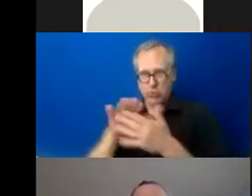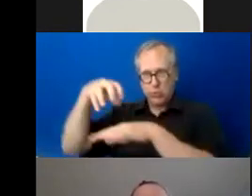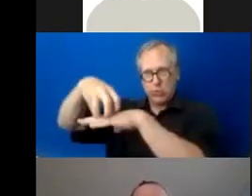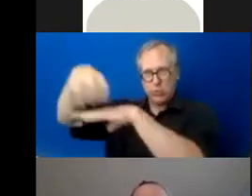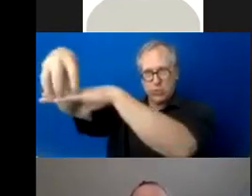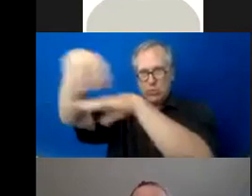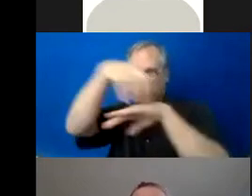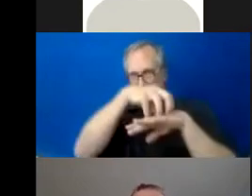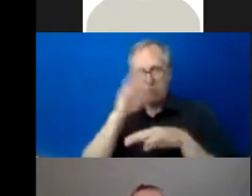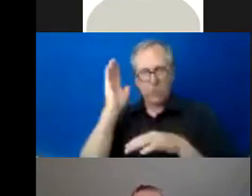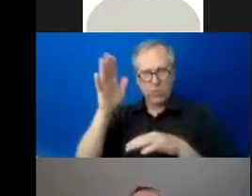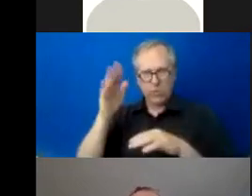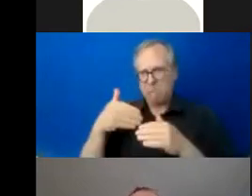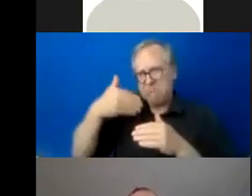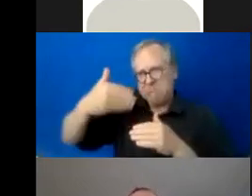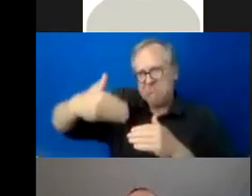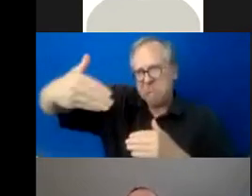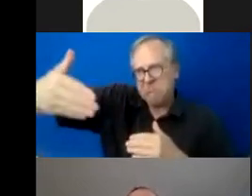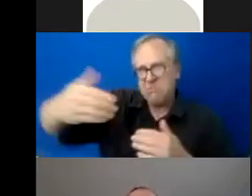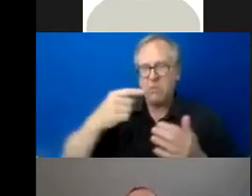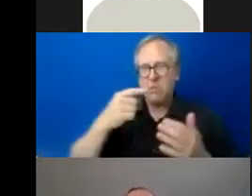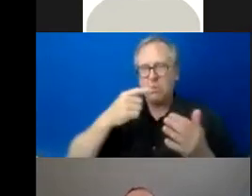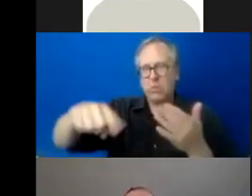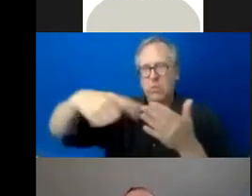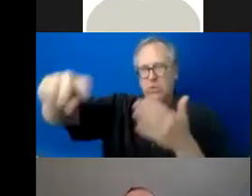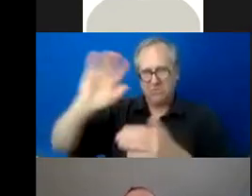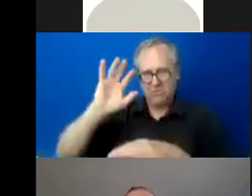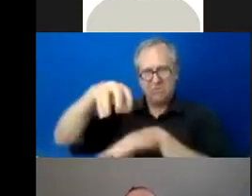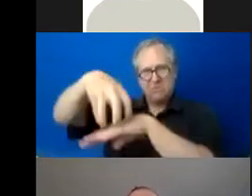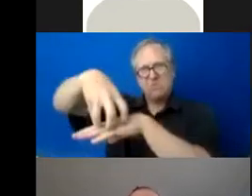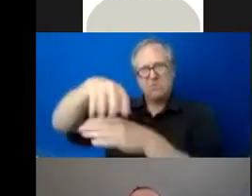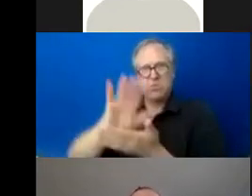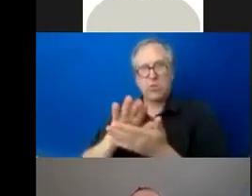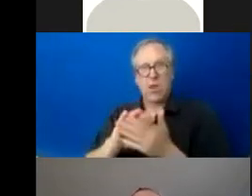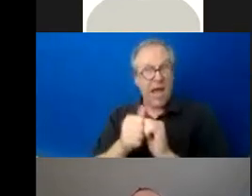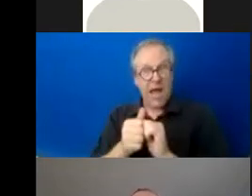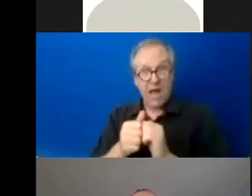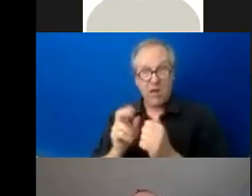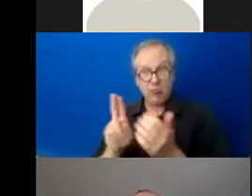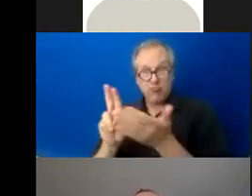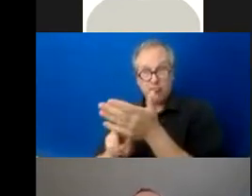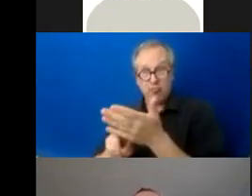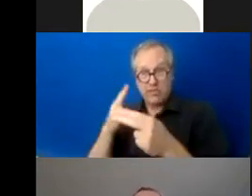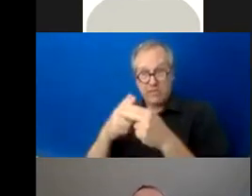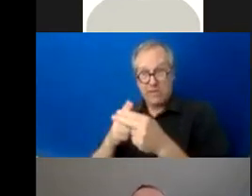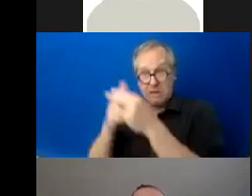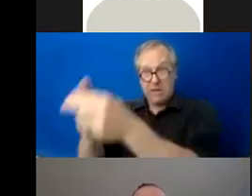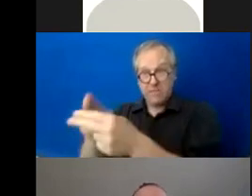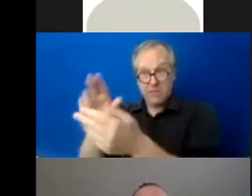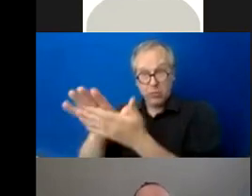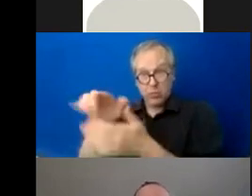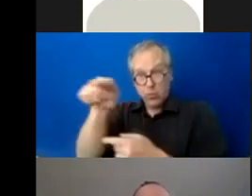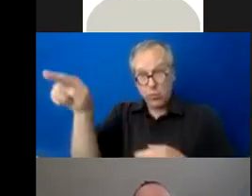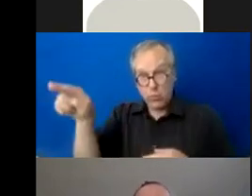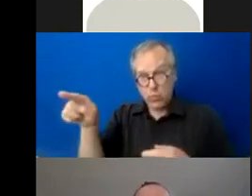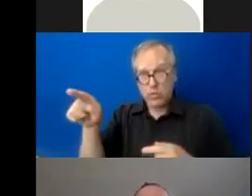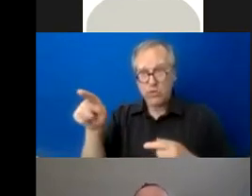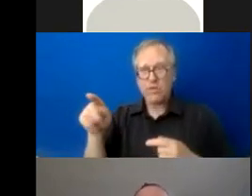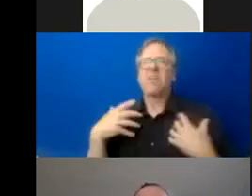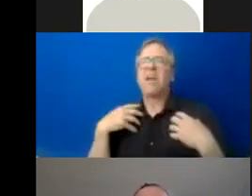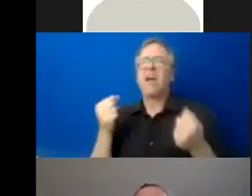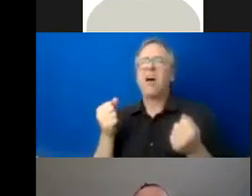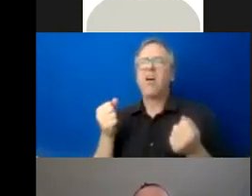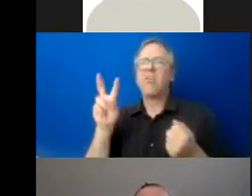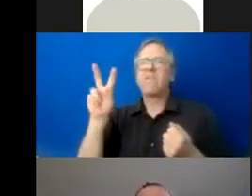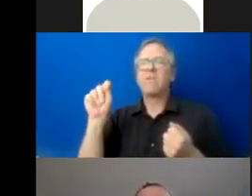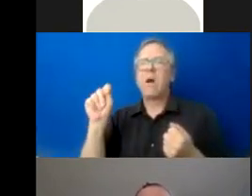next several weeks. The best way to register for these vaccines at the school clinics is to go again to the Health Vermont website. You